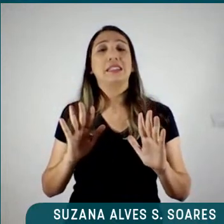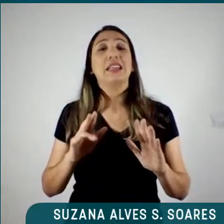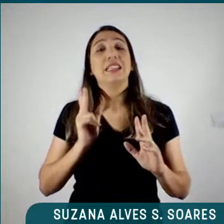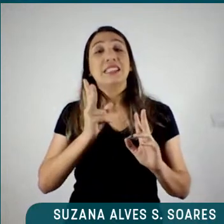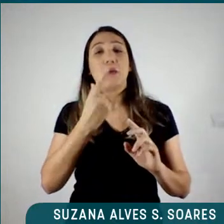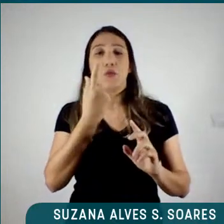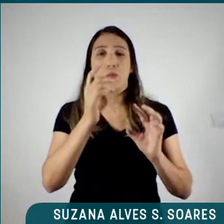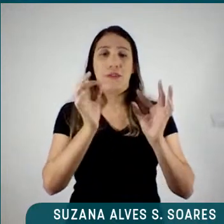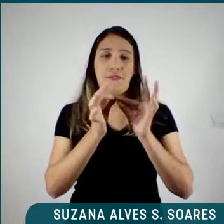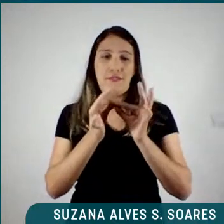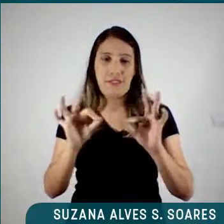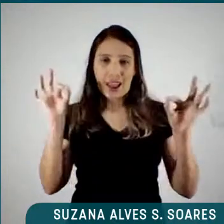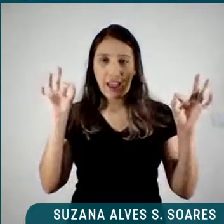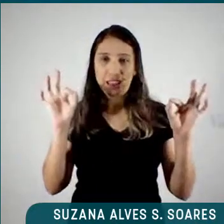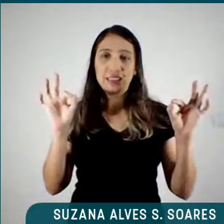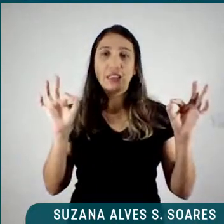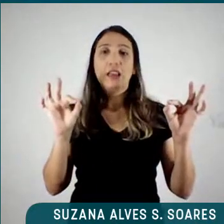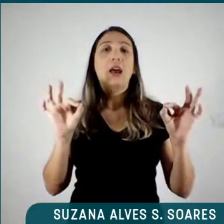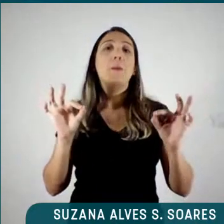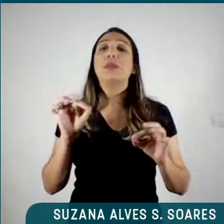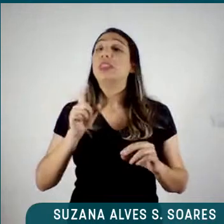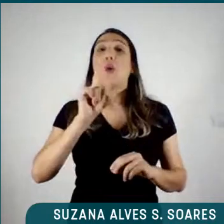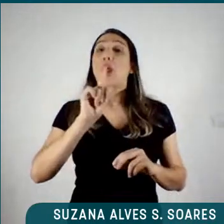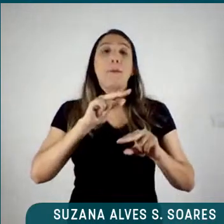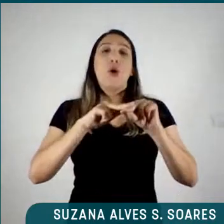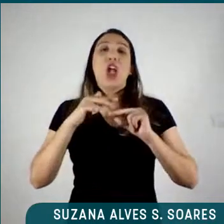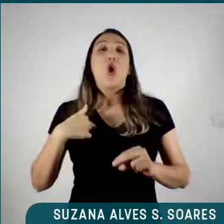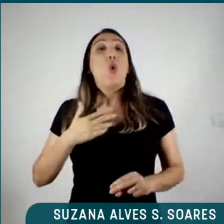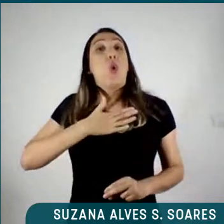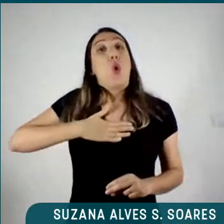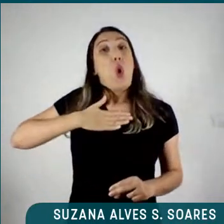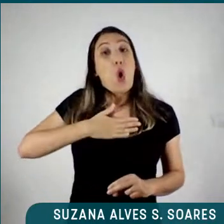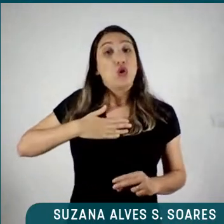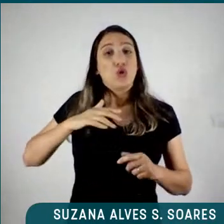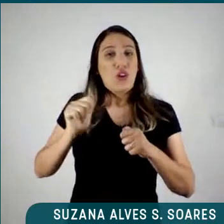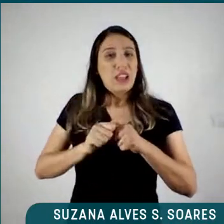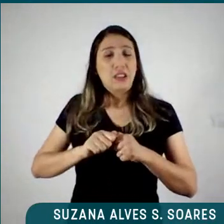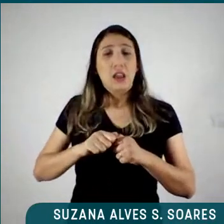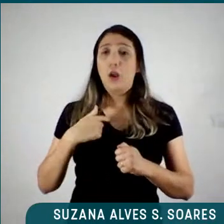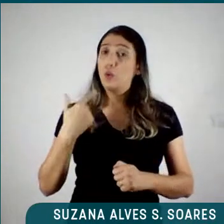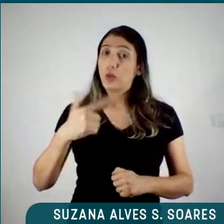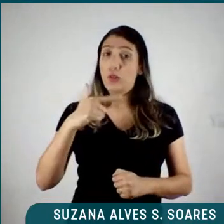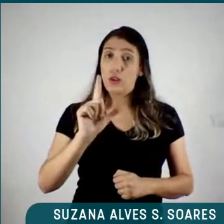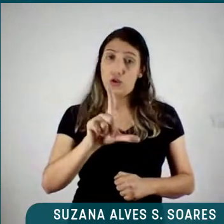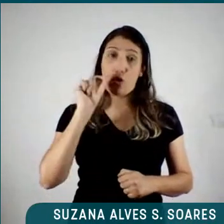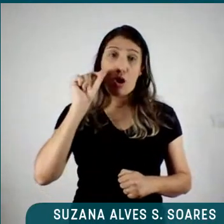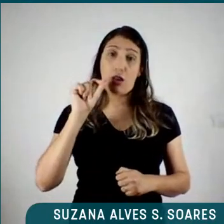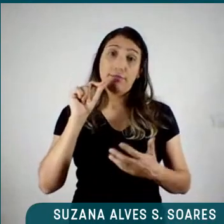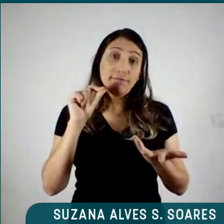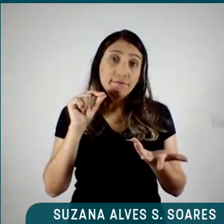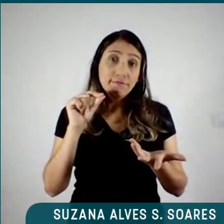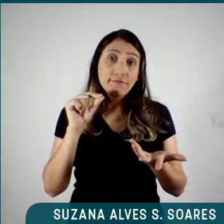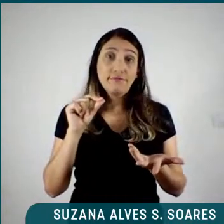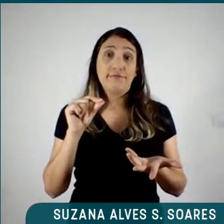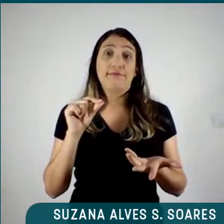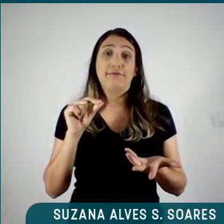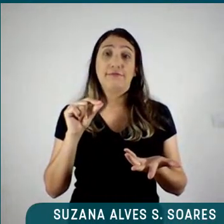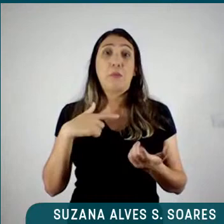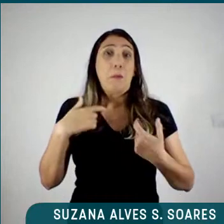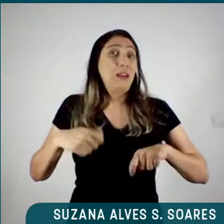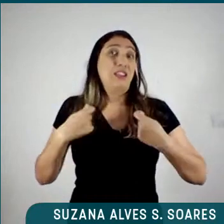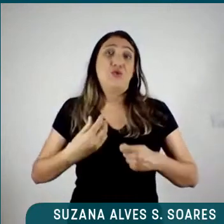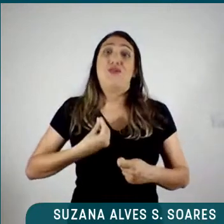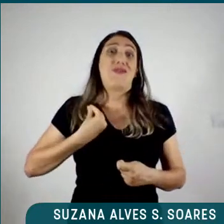said that I do this well. I have a statement that say, it's not that I like doing what I do. I don't have any